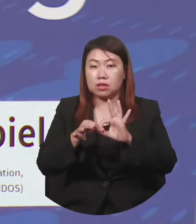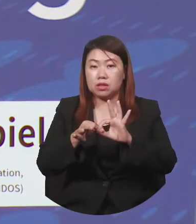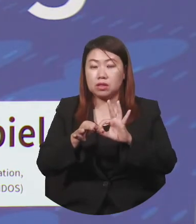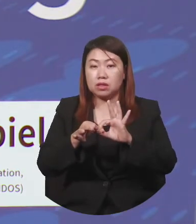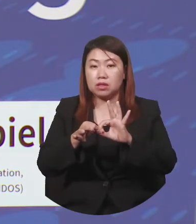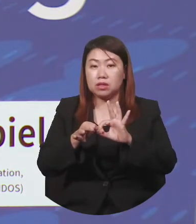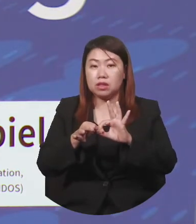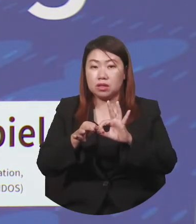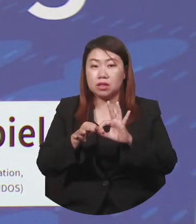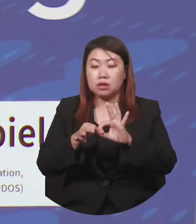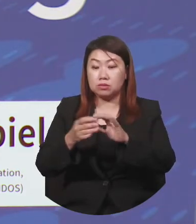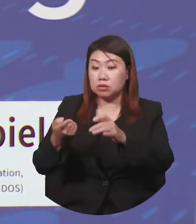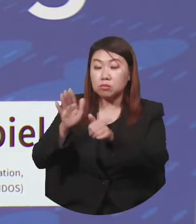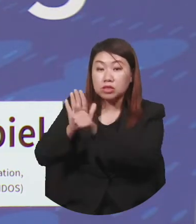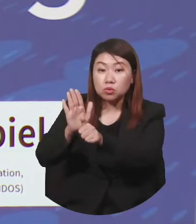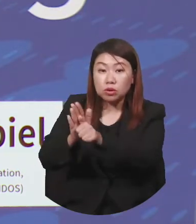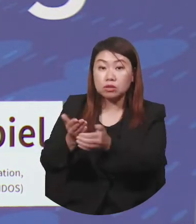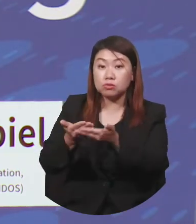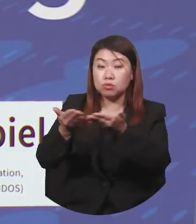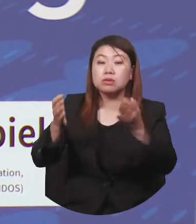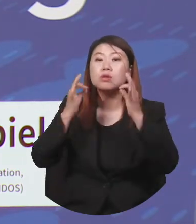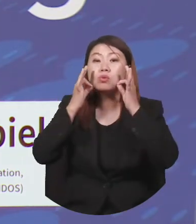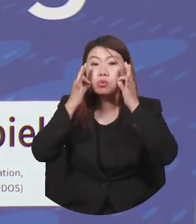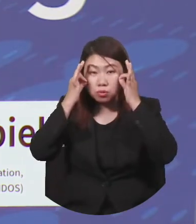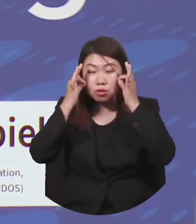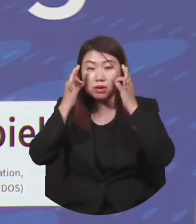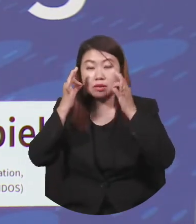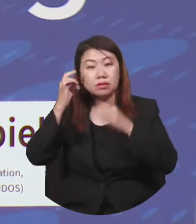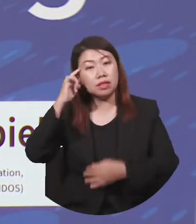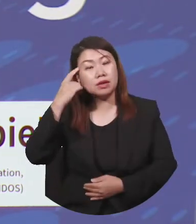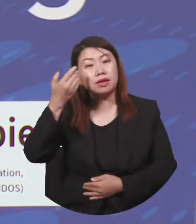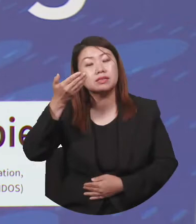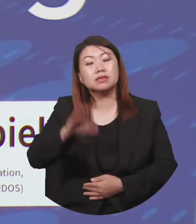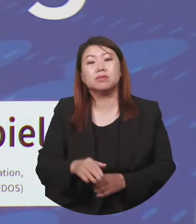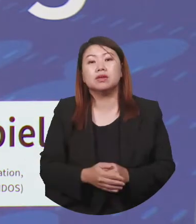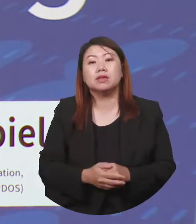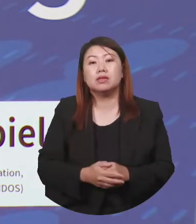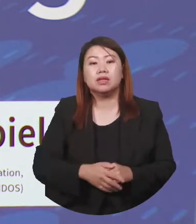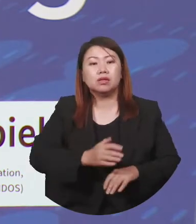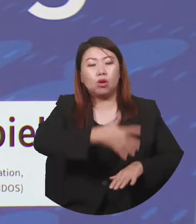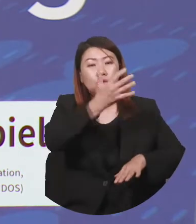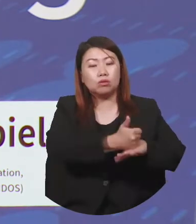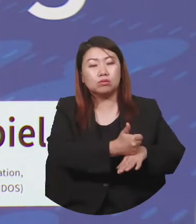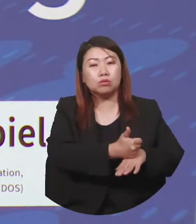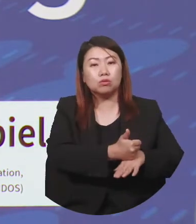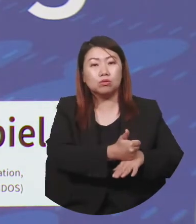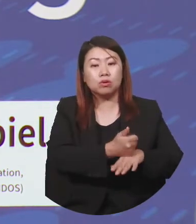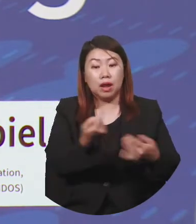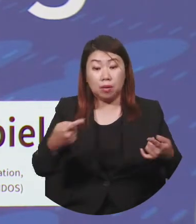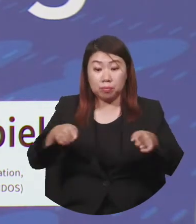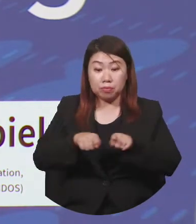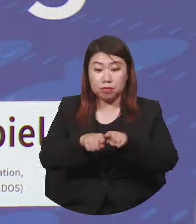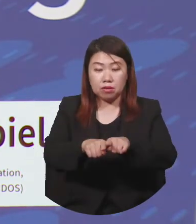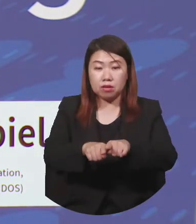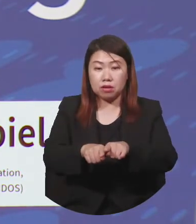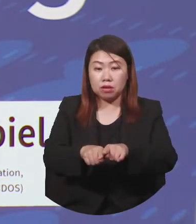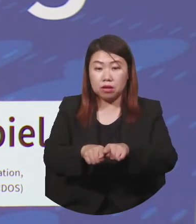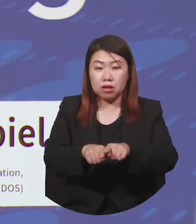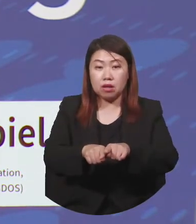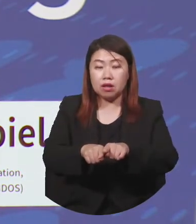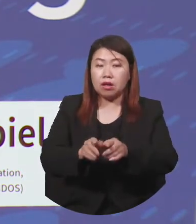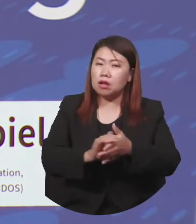not aware about any joint effort. So what I want to say here is maybe not to make it a